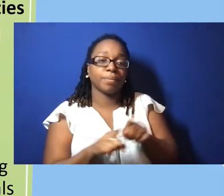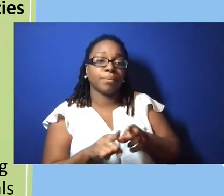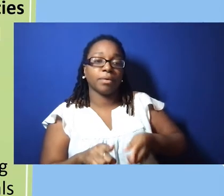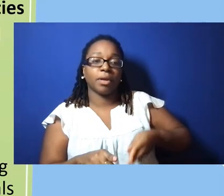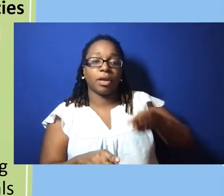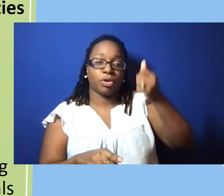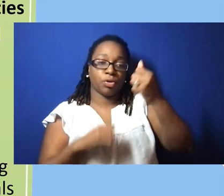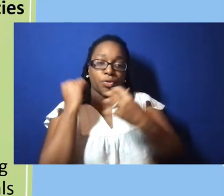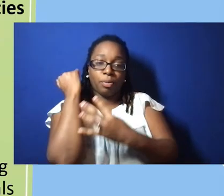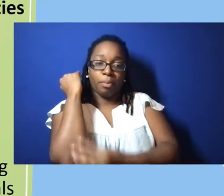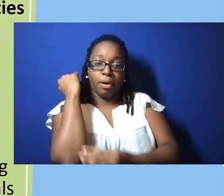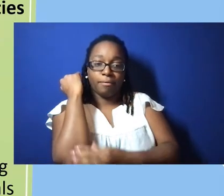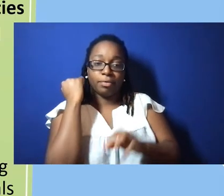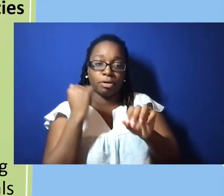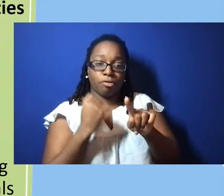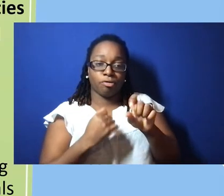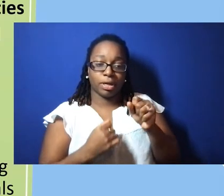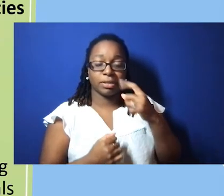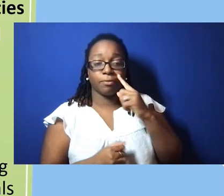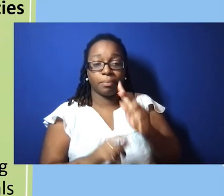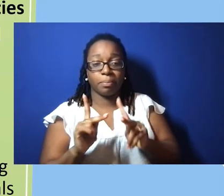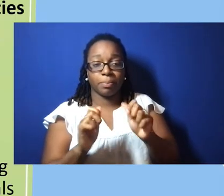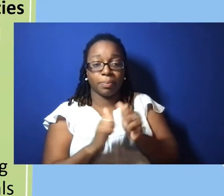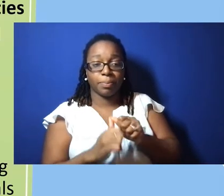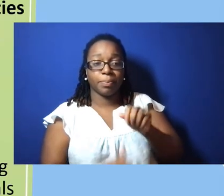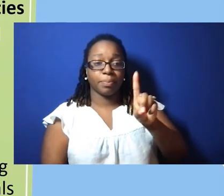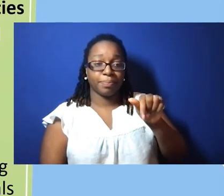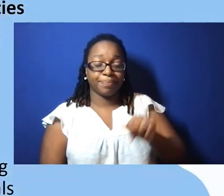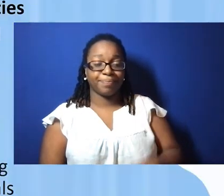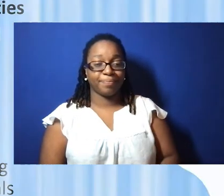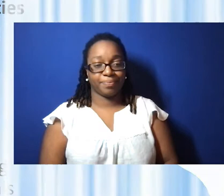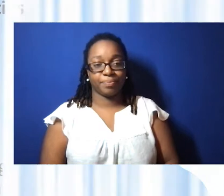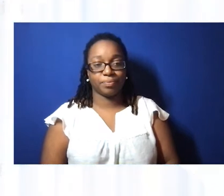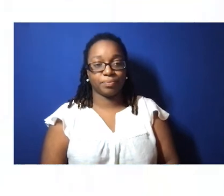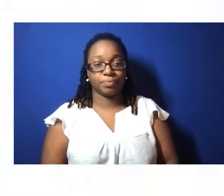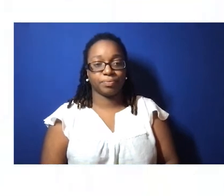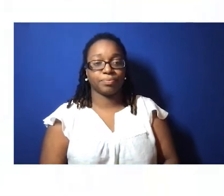and higher poverty rates for people with disabilities.